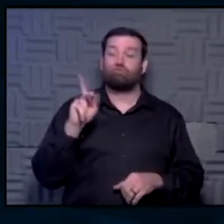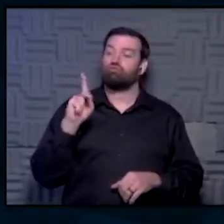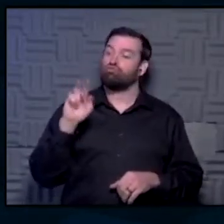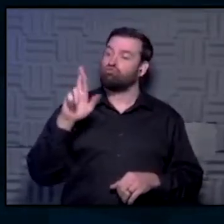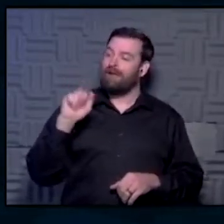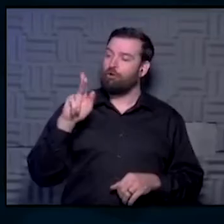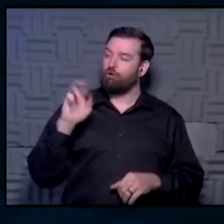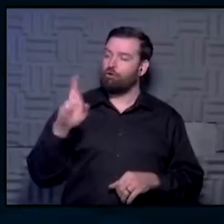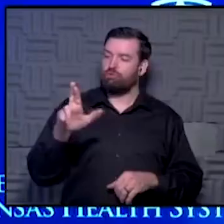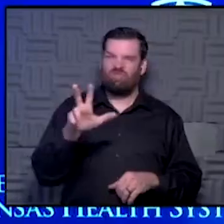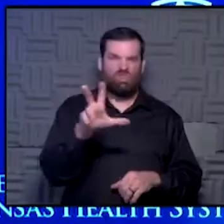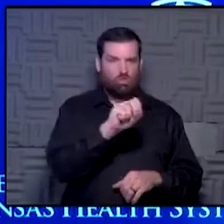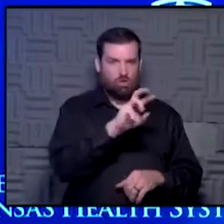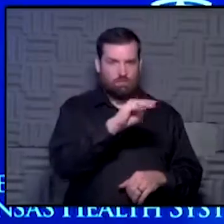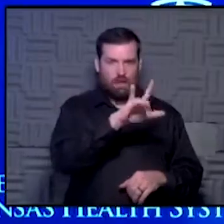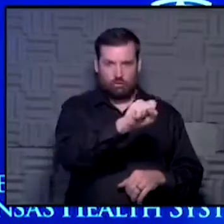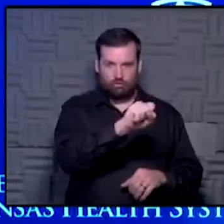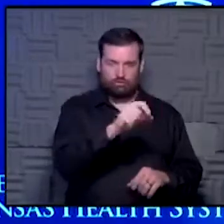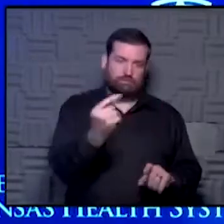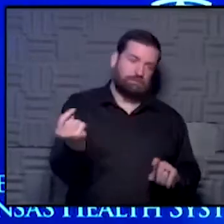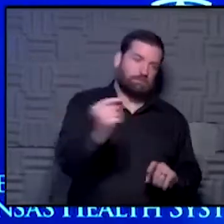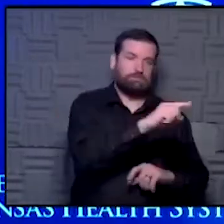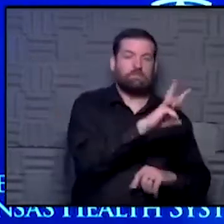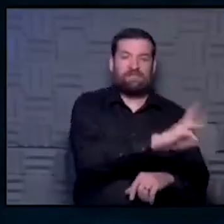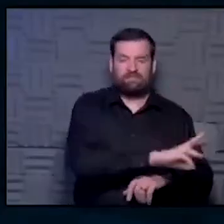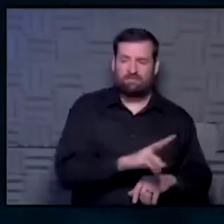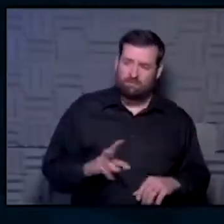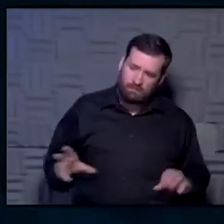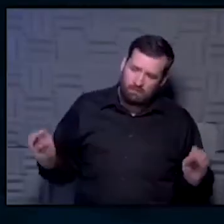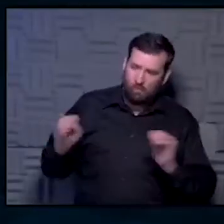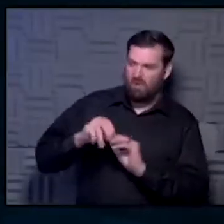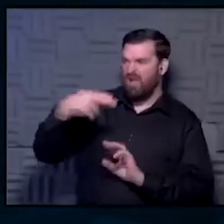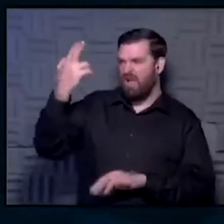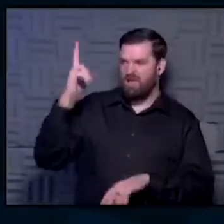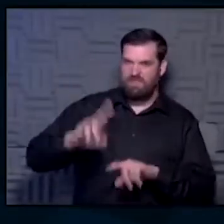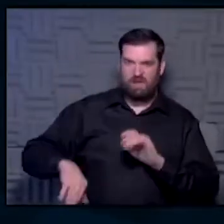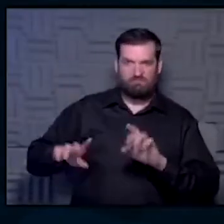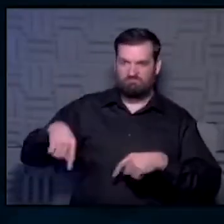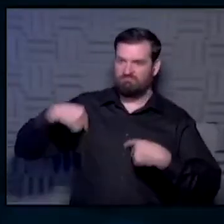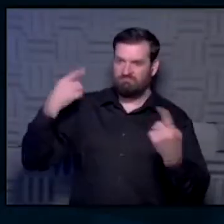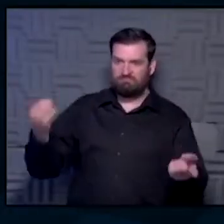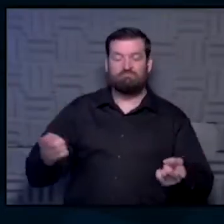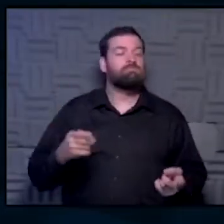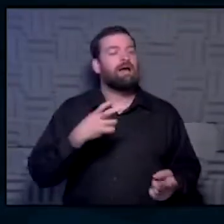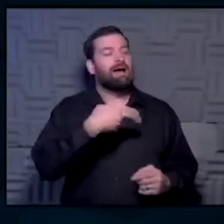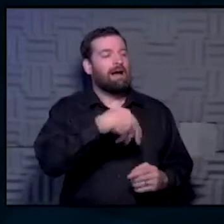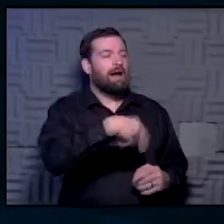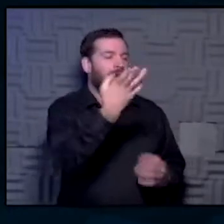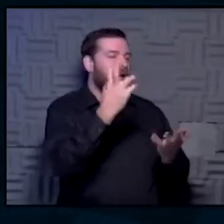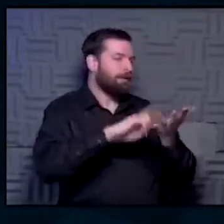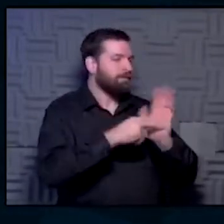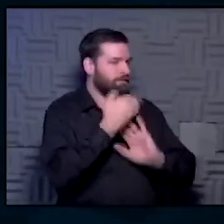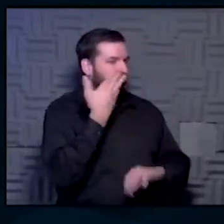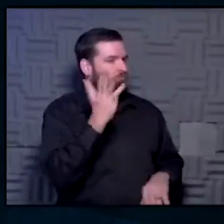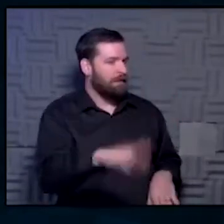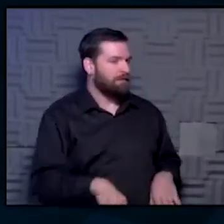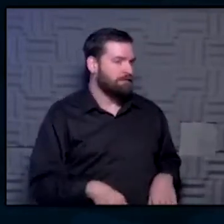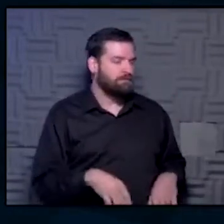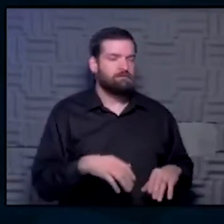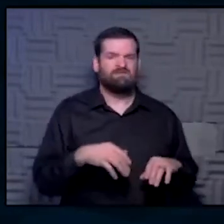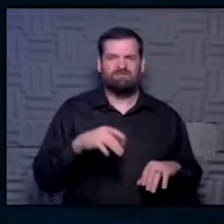time, I guess. Higher in a good way or higher in a bad way? higher in a bad way. I think it's